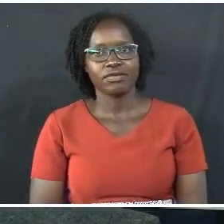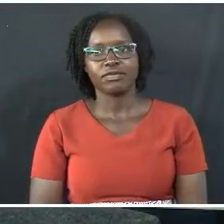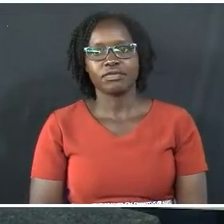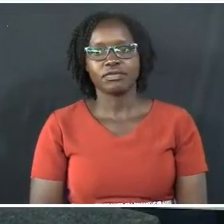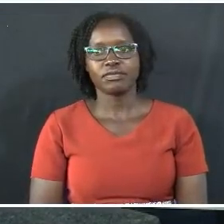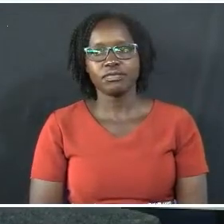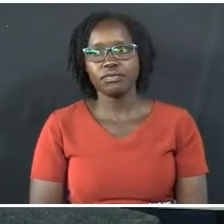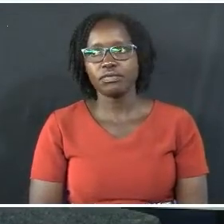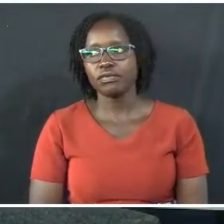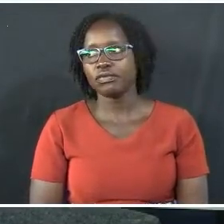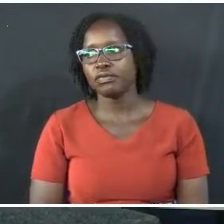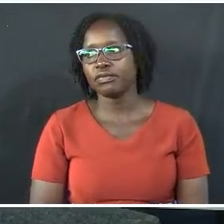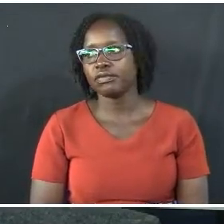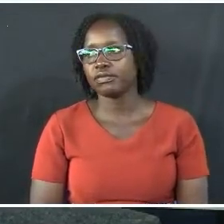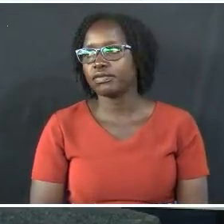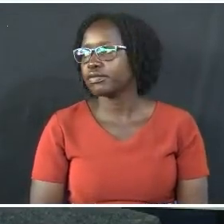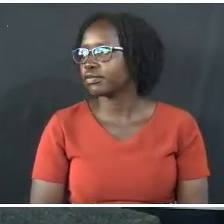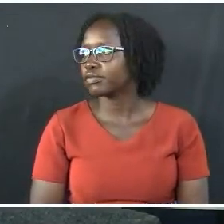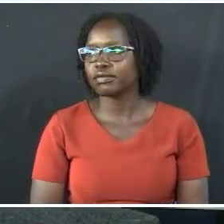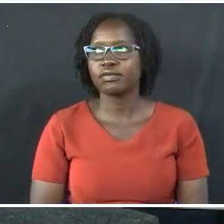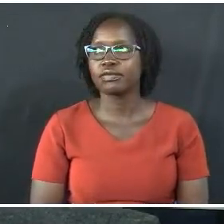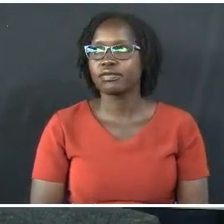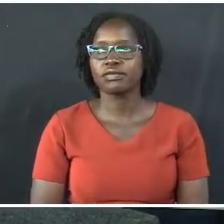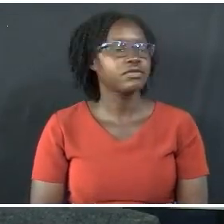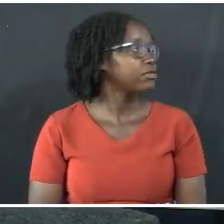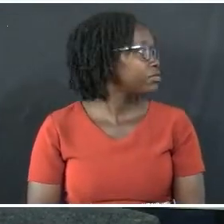Congratulations. Well done.